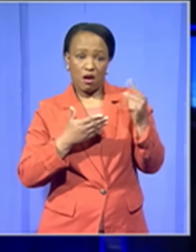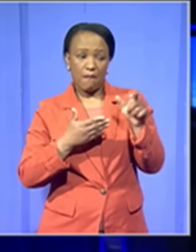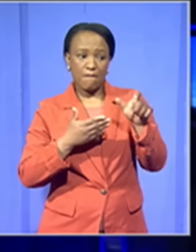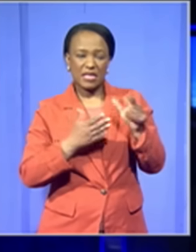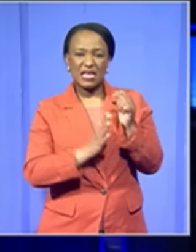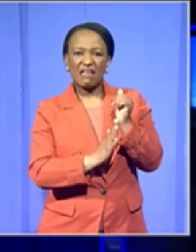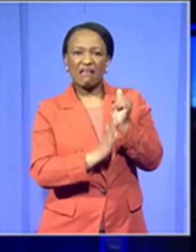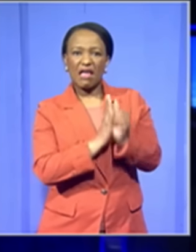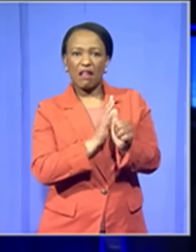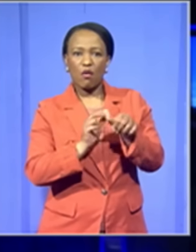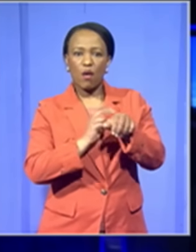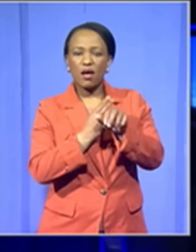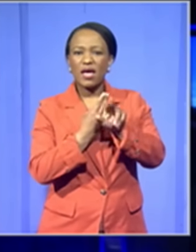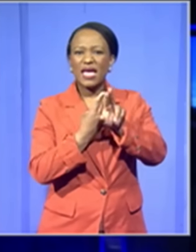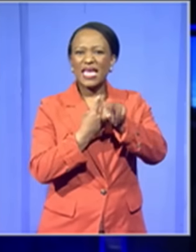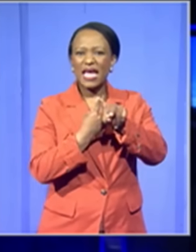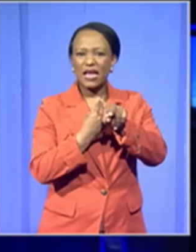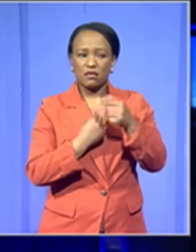se tswela pele ka diphuputso.